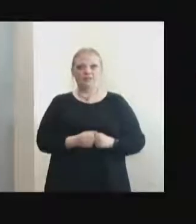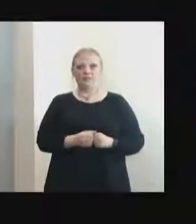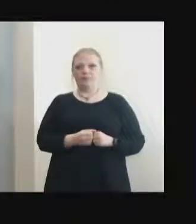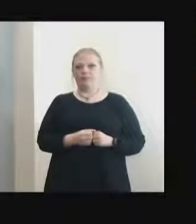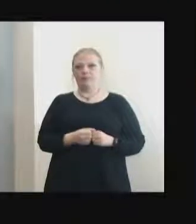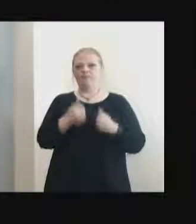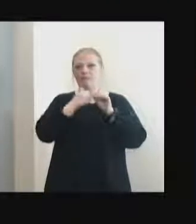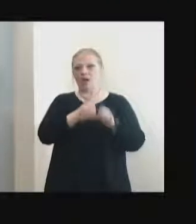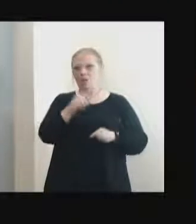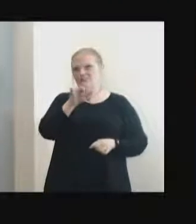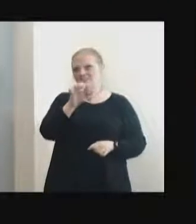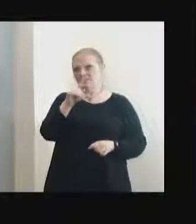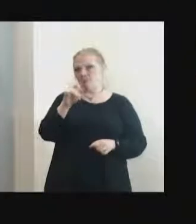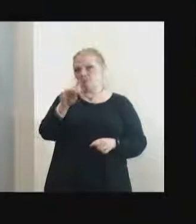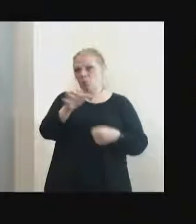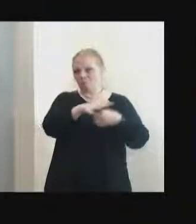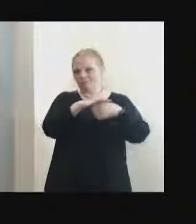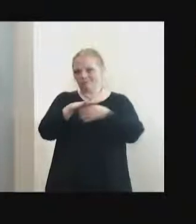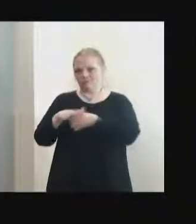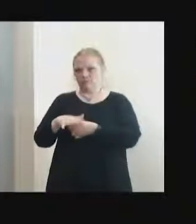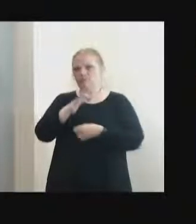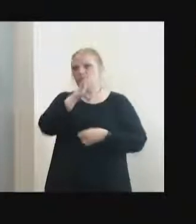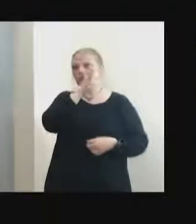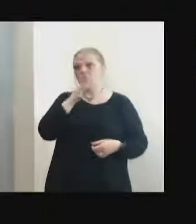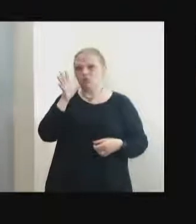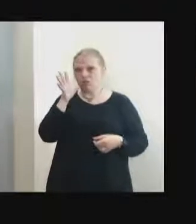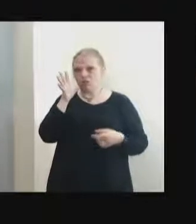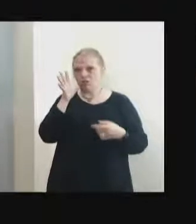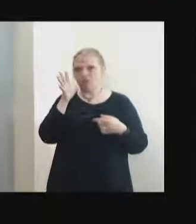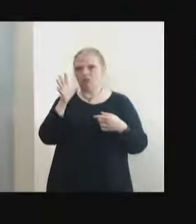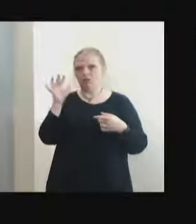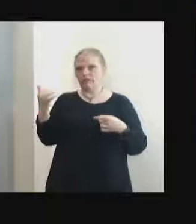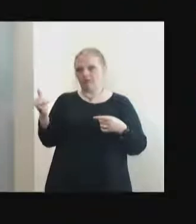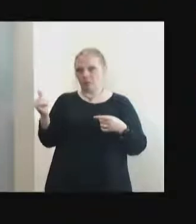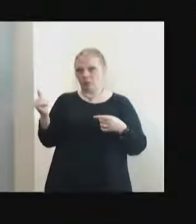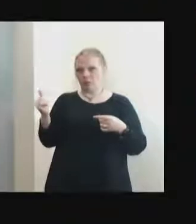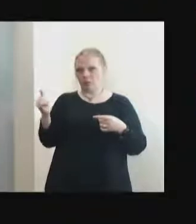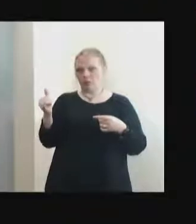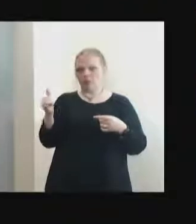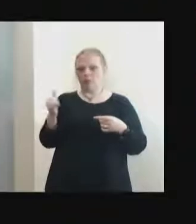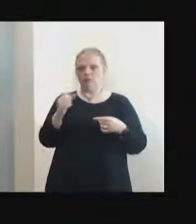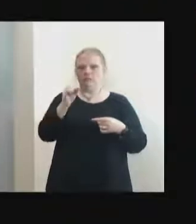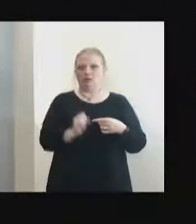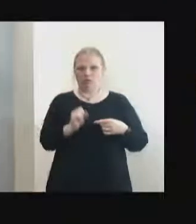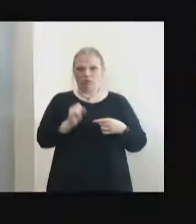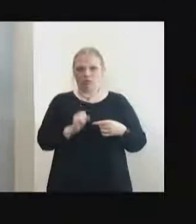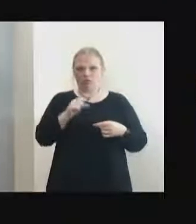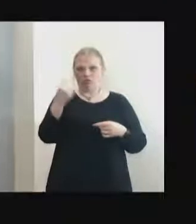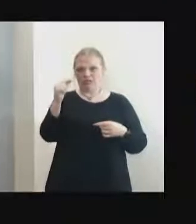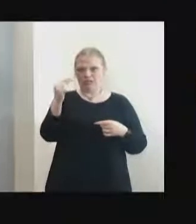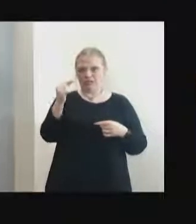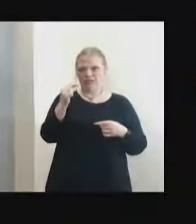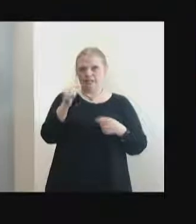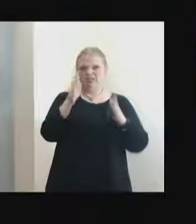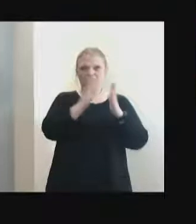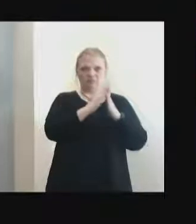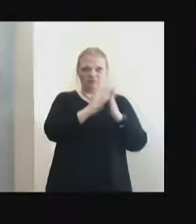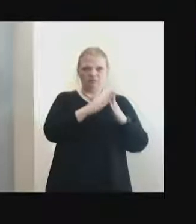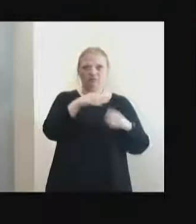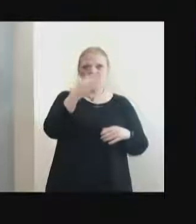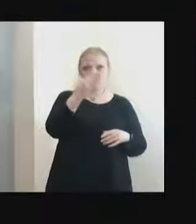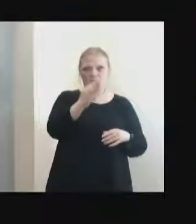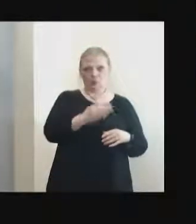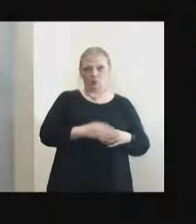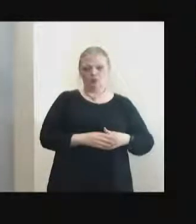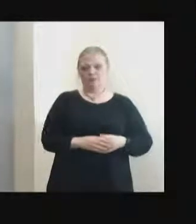by zip code. And again, the rural areas are in the yellow, suburban areas are in the green, and the urban areas are in the